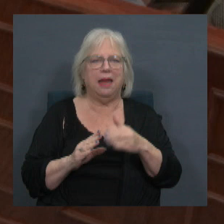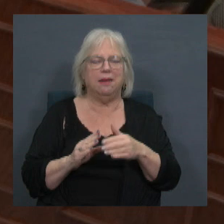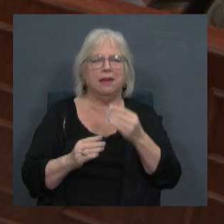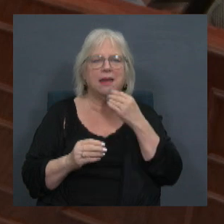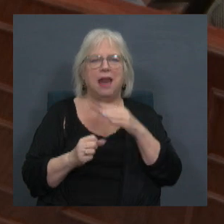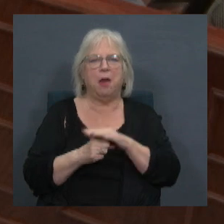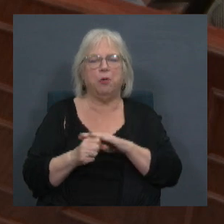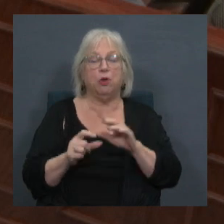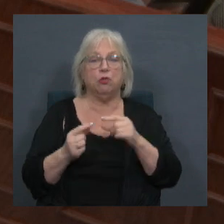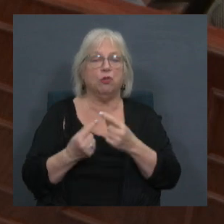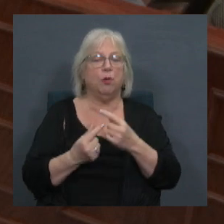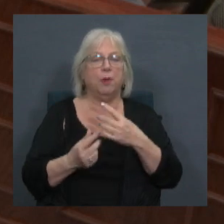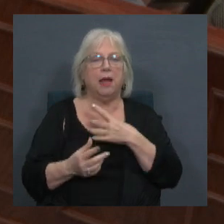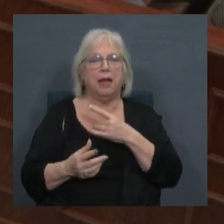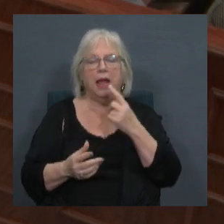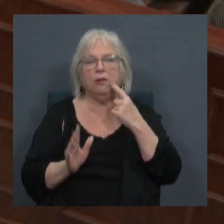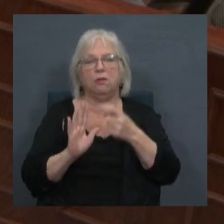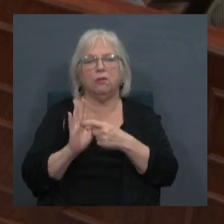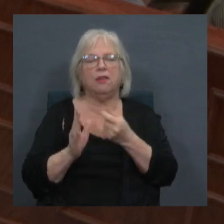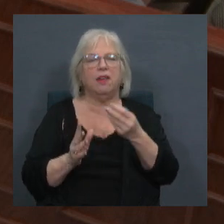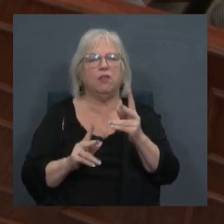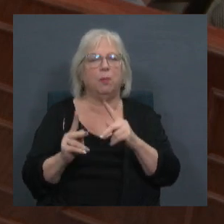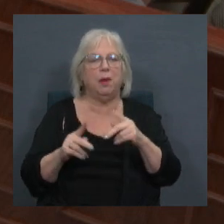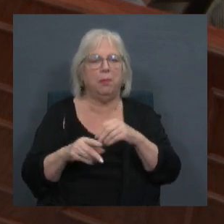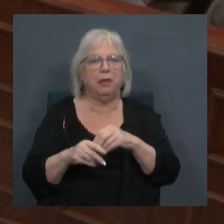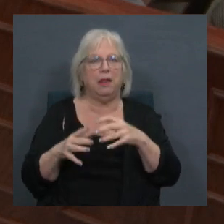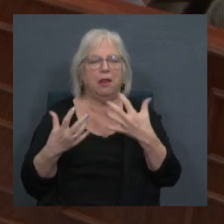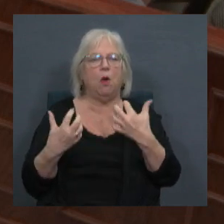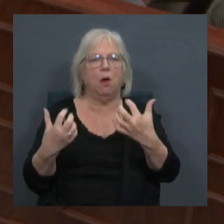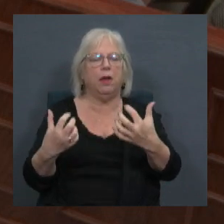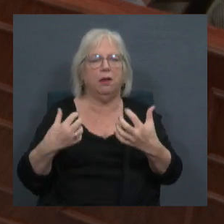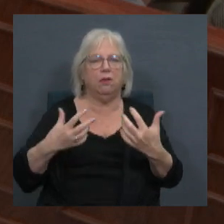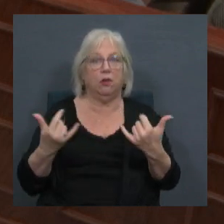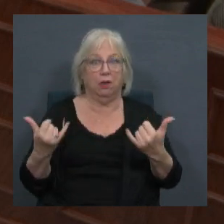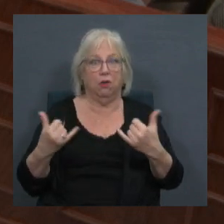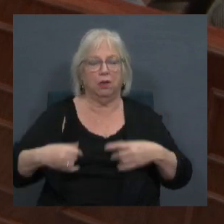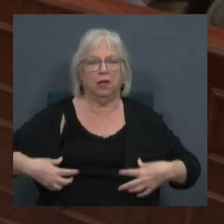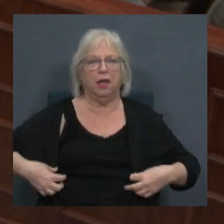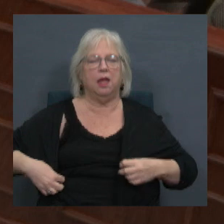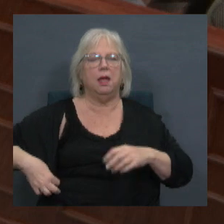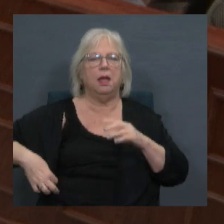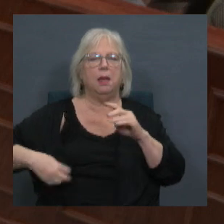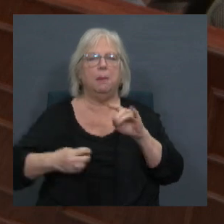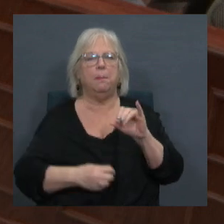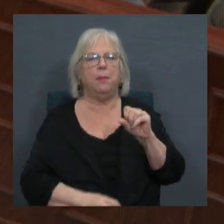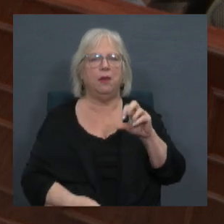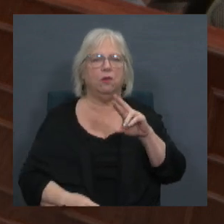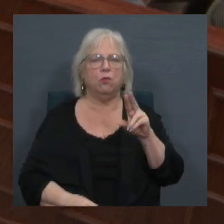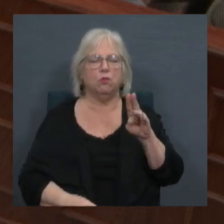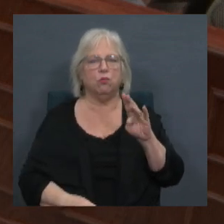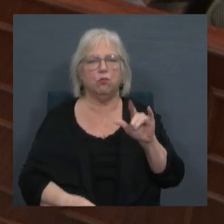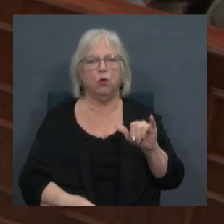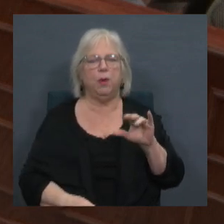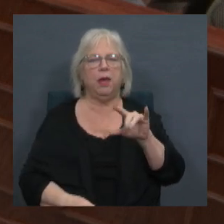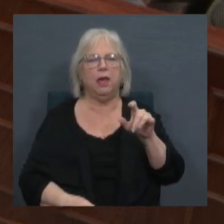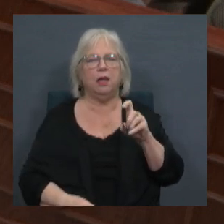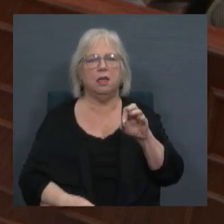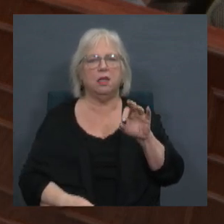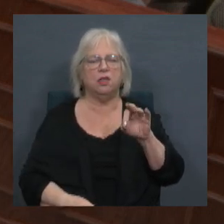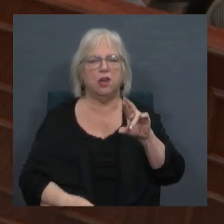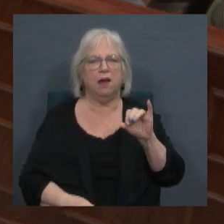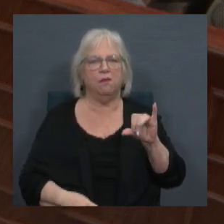a couple of members who are in the audience currently, Ms. Ruby Jeffries and Dr. Minnie